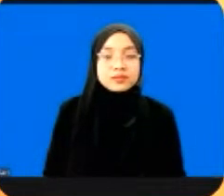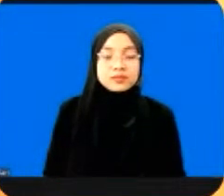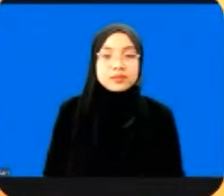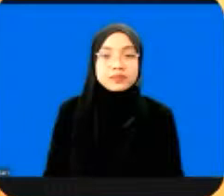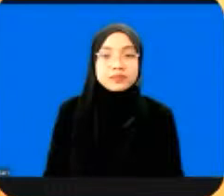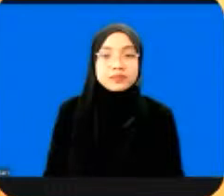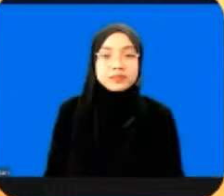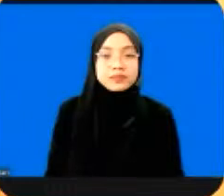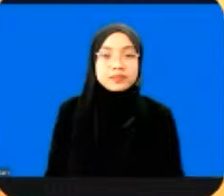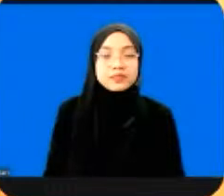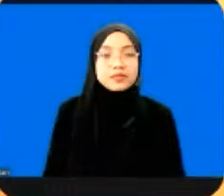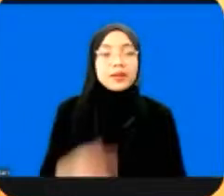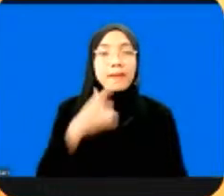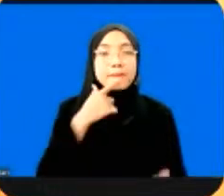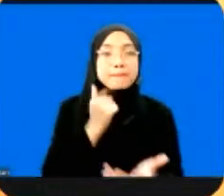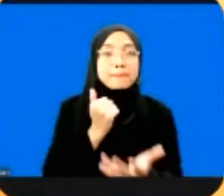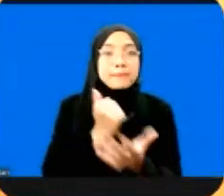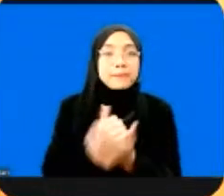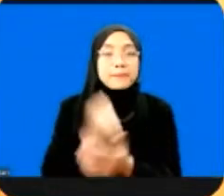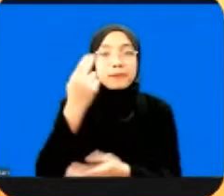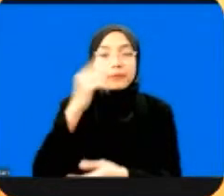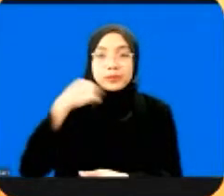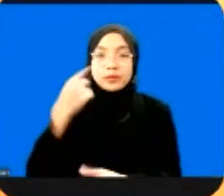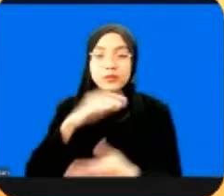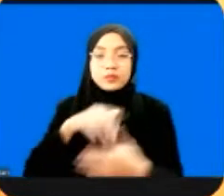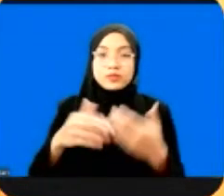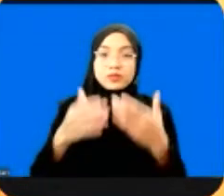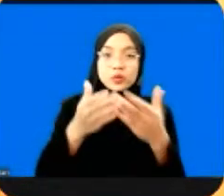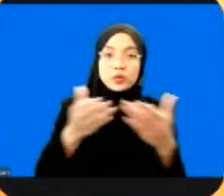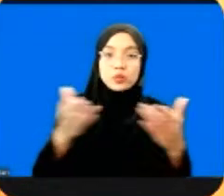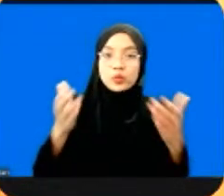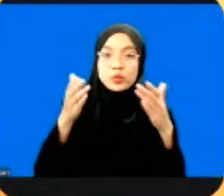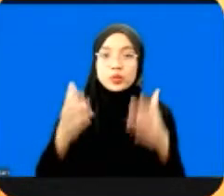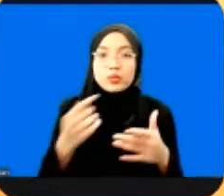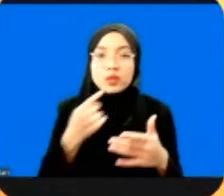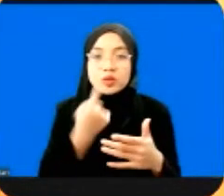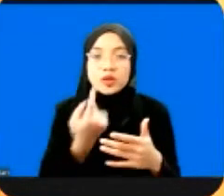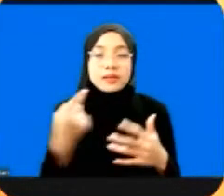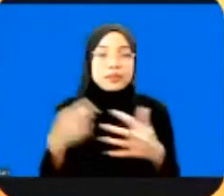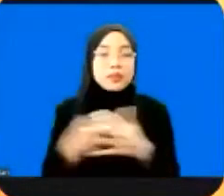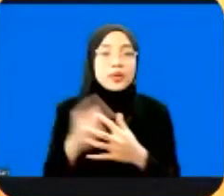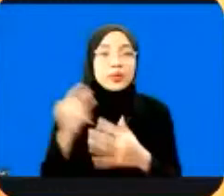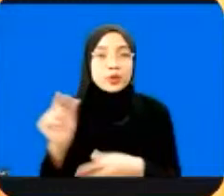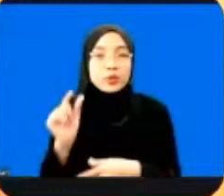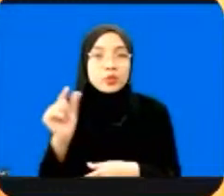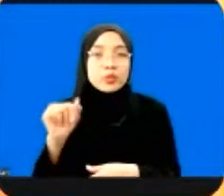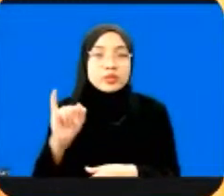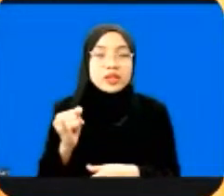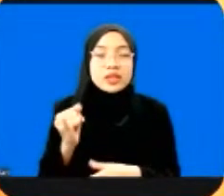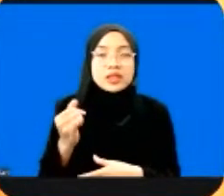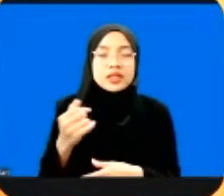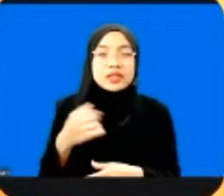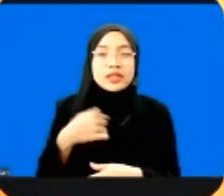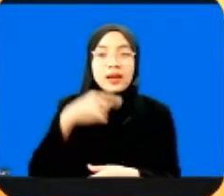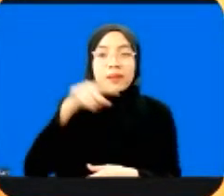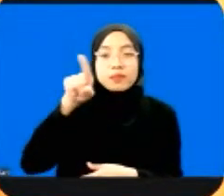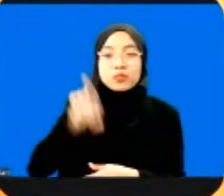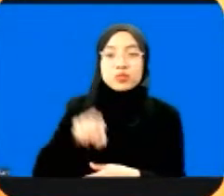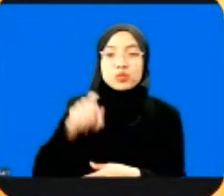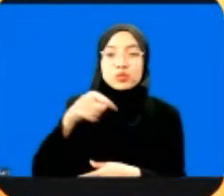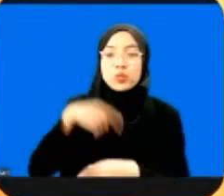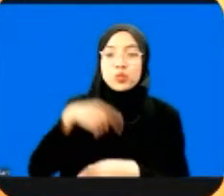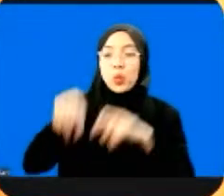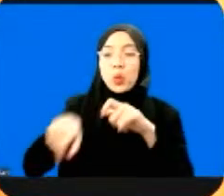important, especially during the election. And I think what the politician, government, platform like Meta